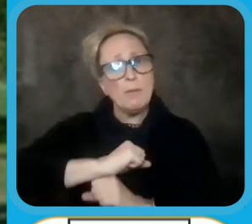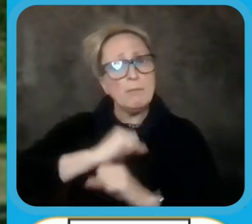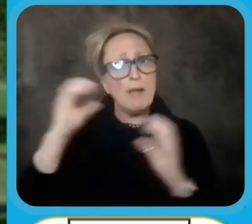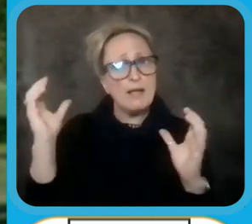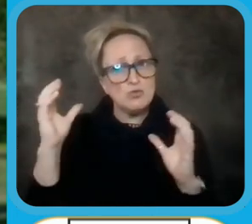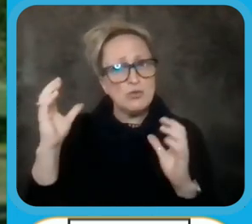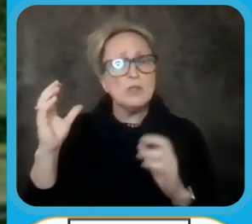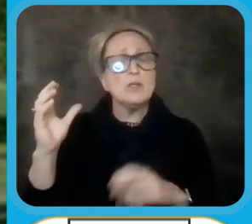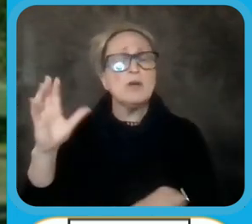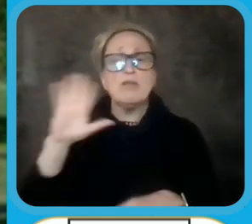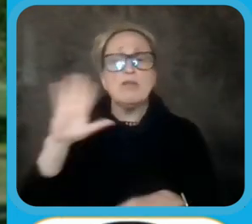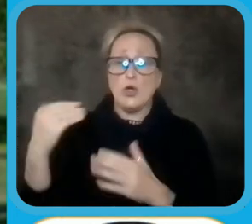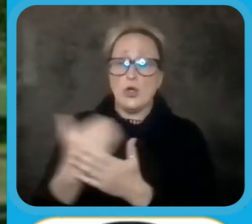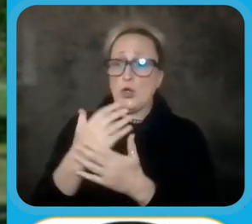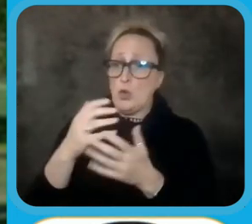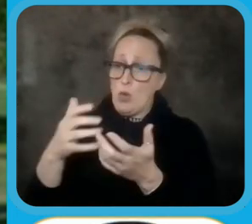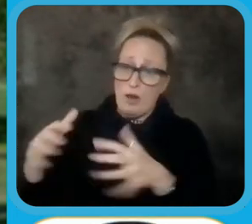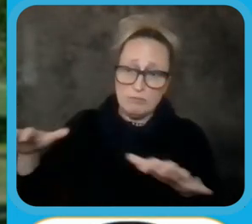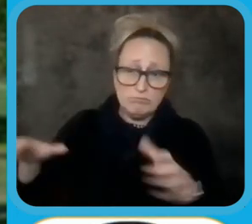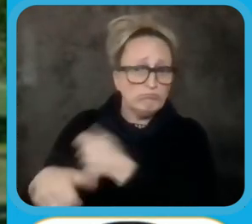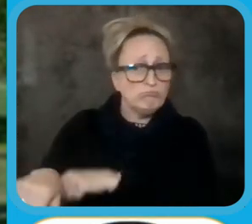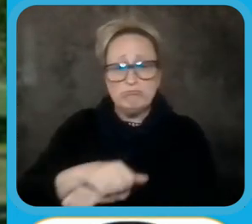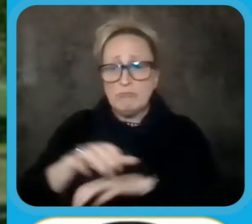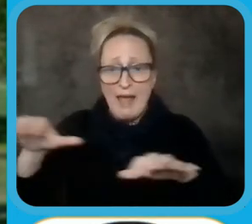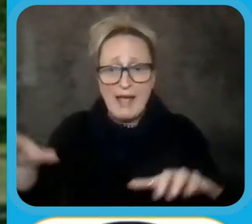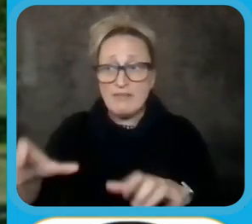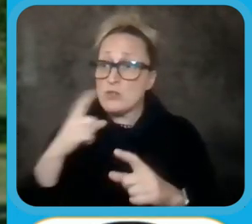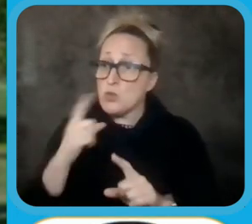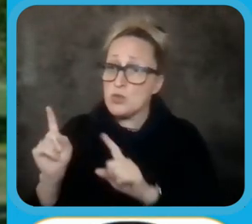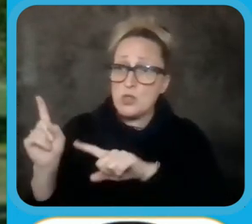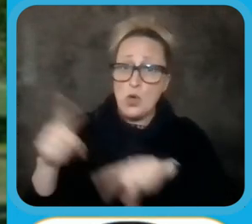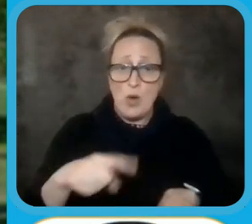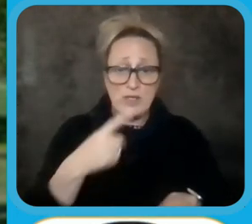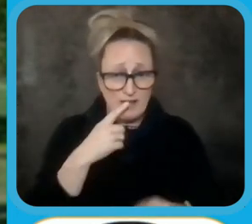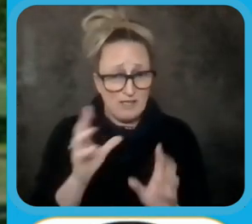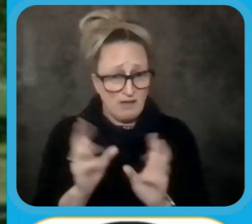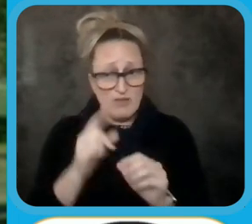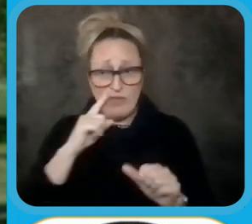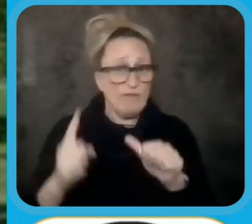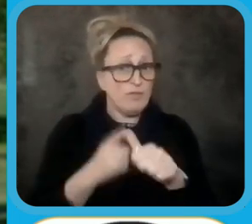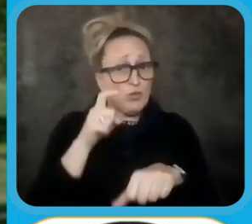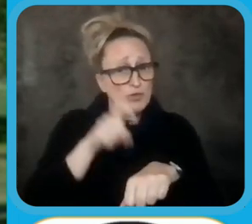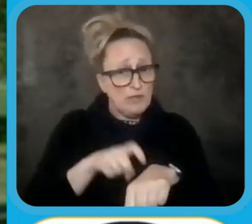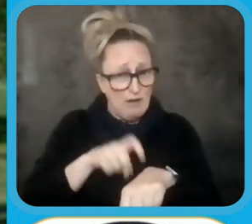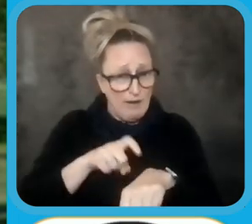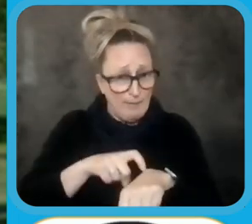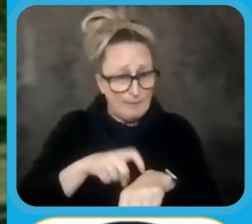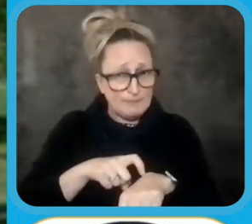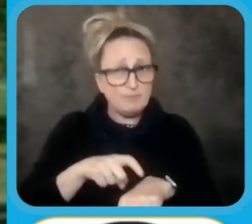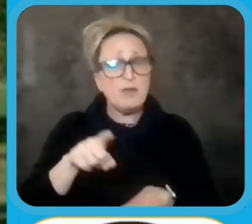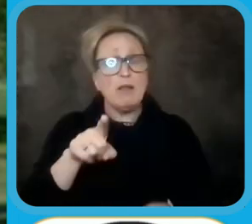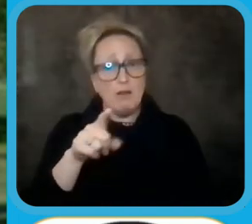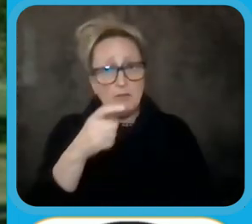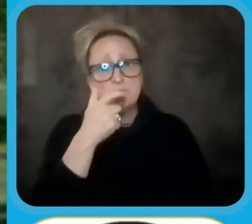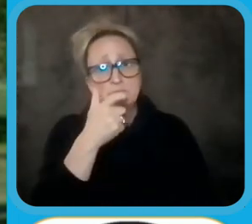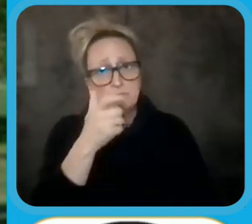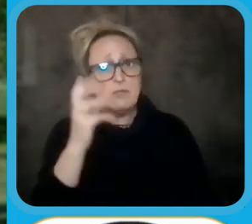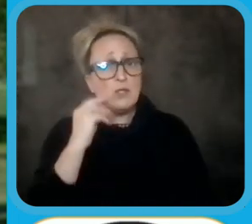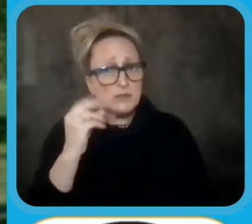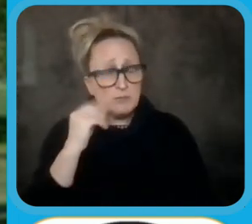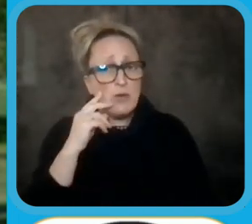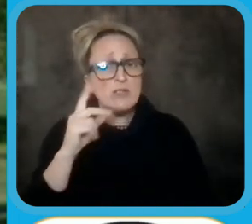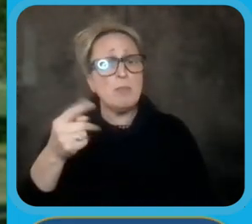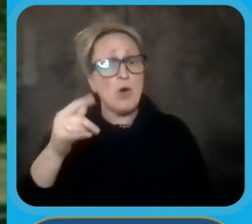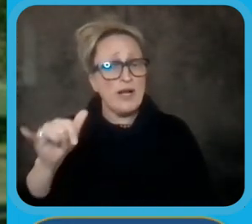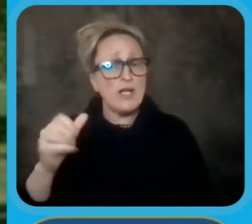like for a new activist, someone attending this convention for the very first time. They're experiencing a party where there's too